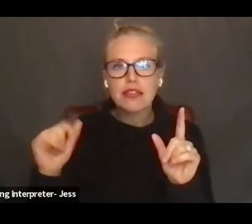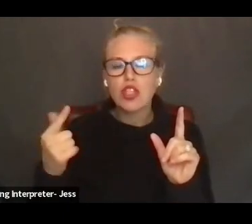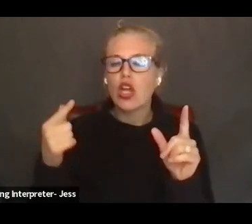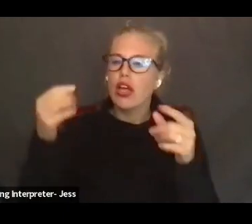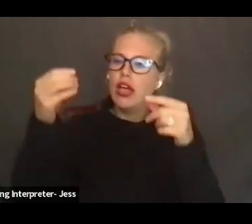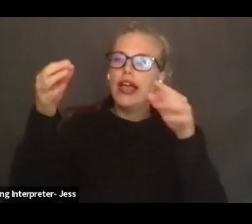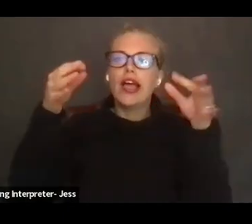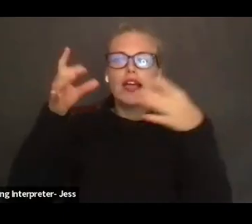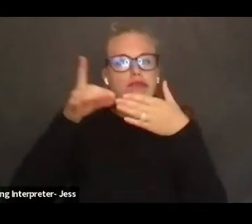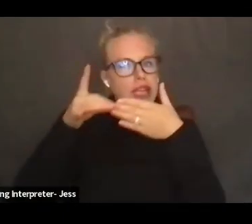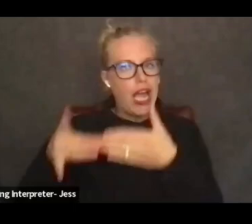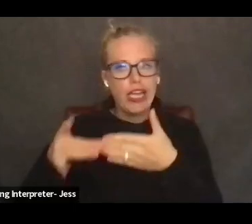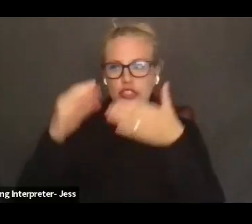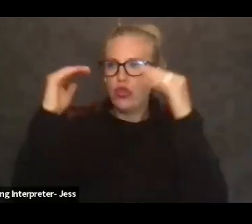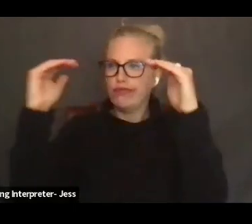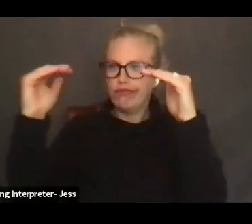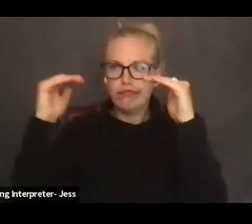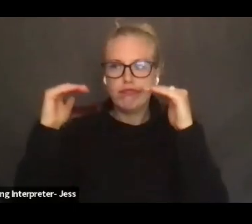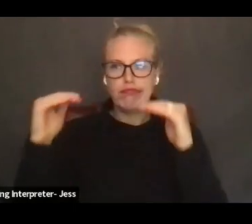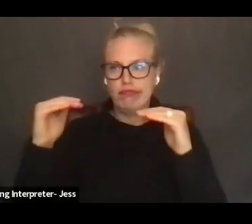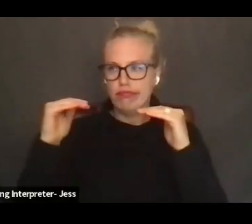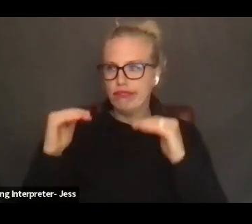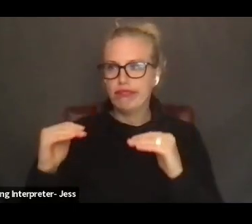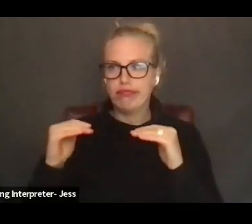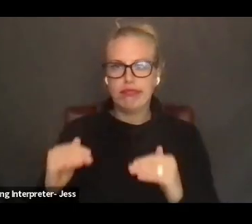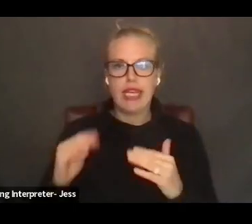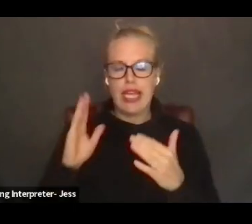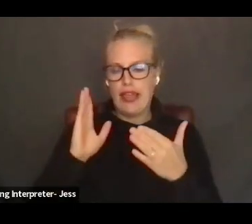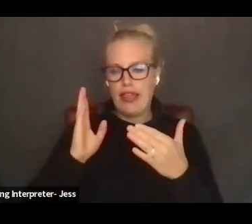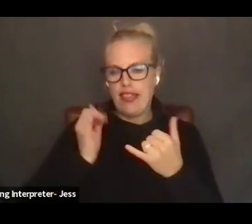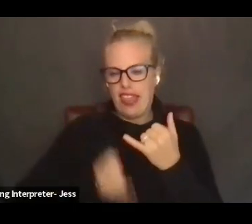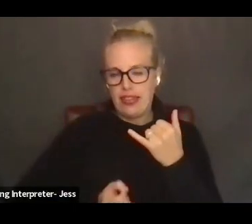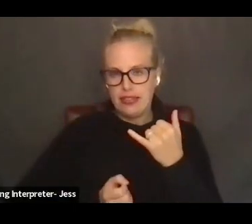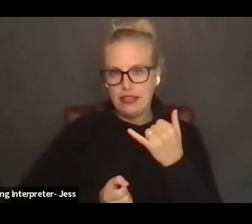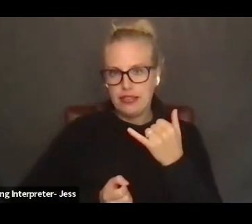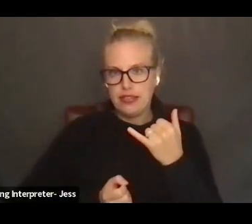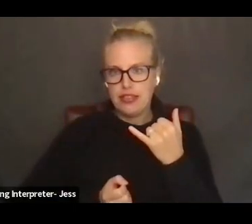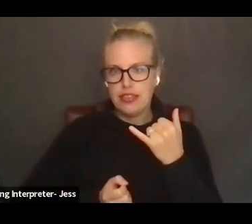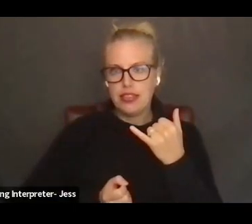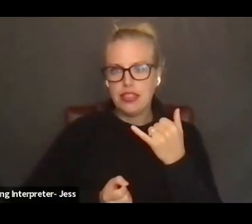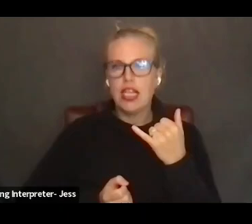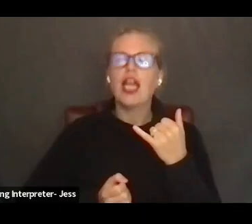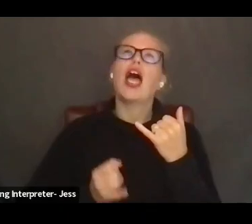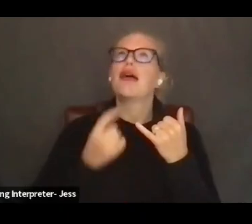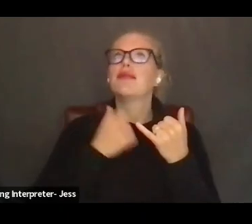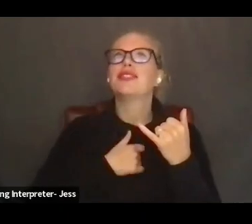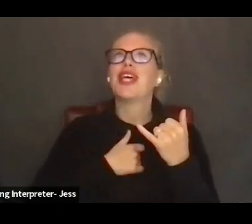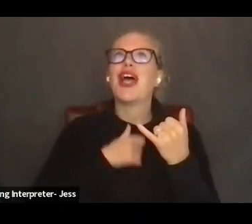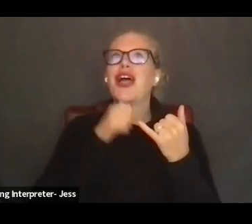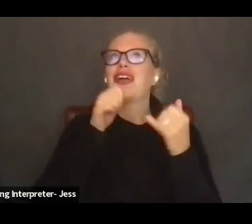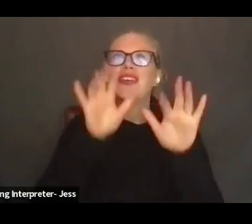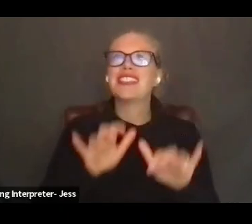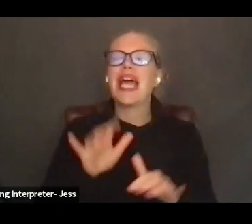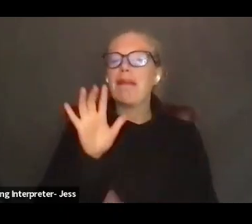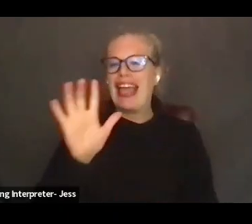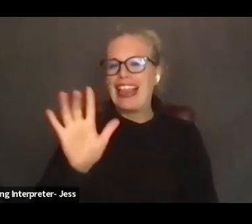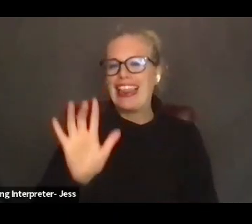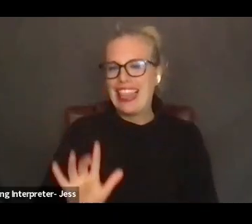you through the question, and then at the end, well, I suppose you have to click on options and then